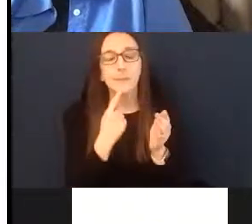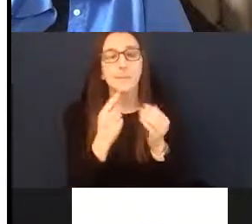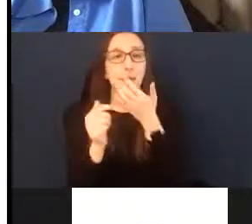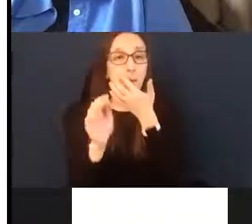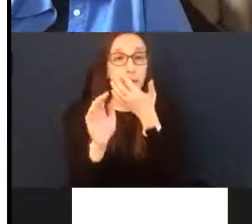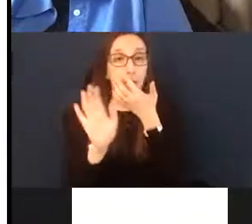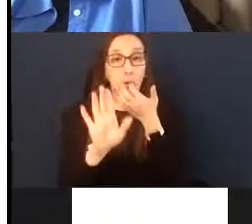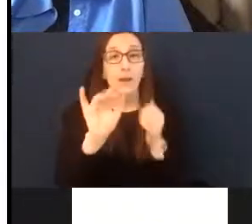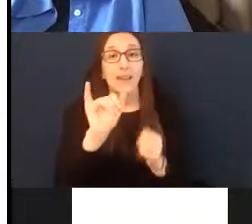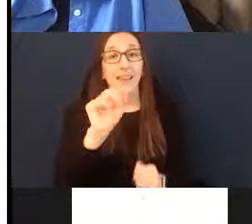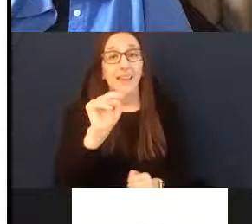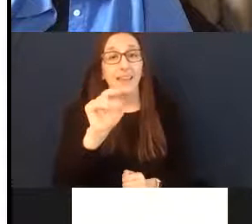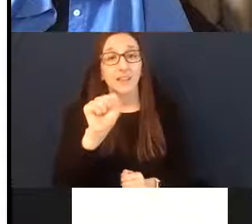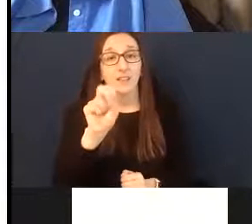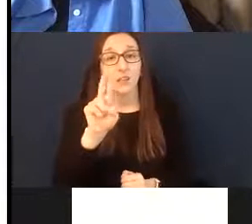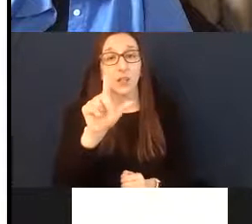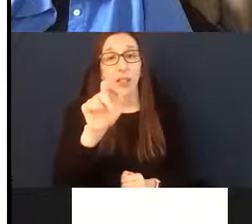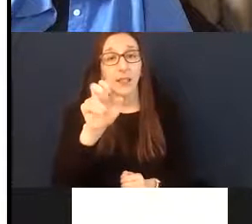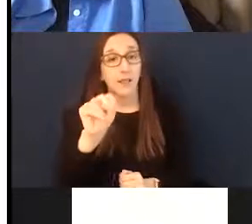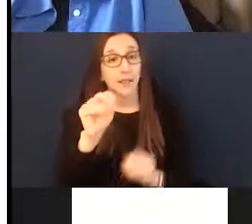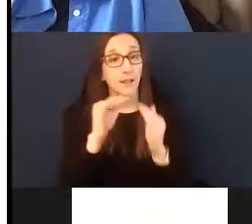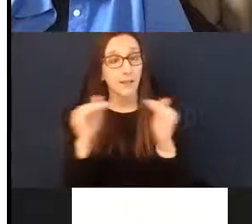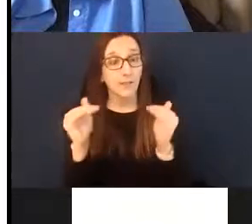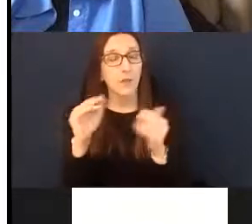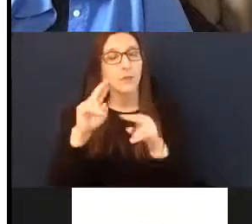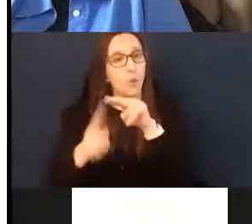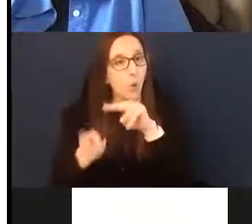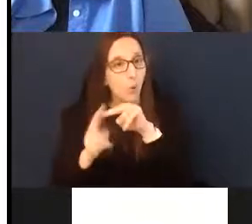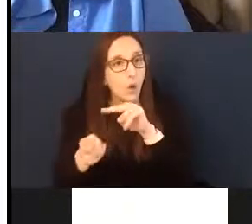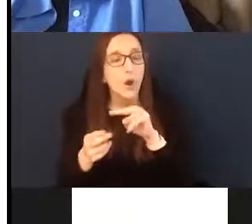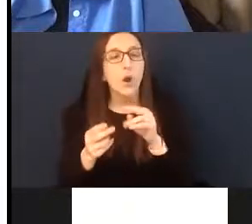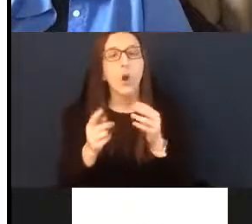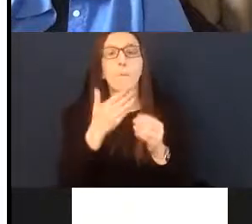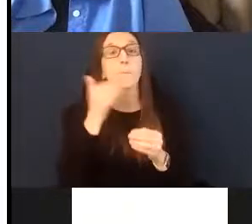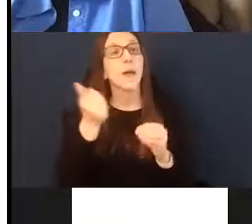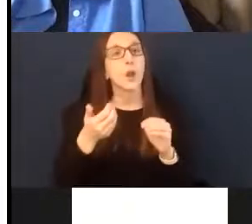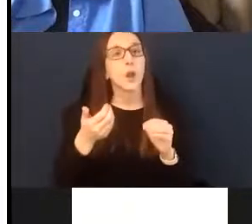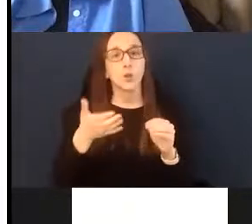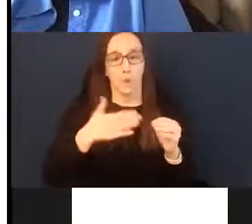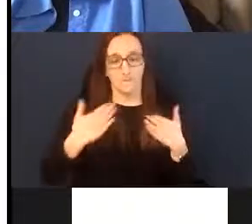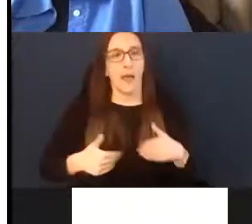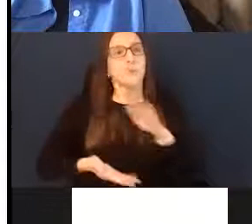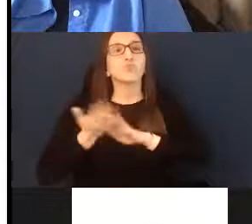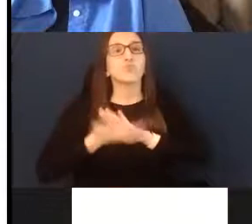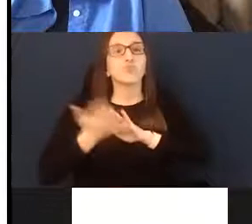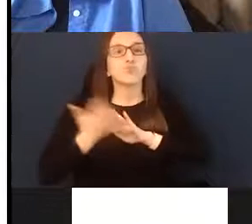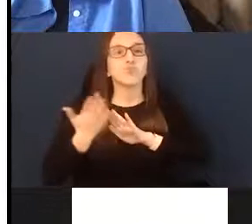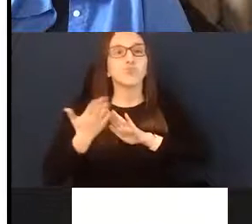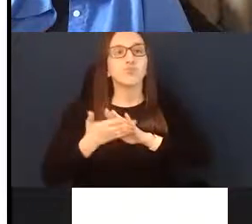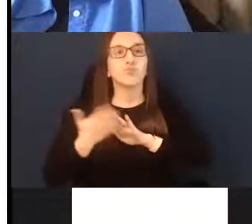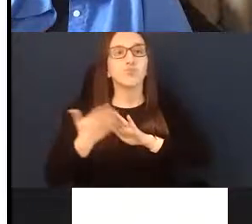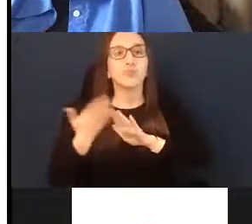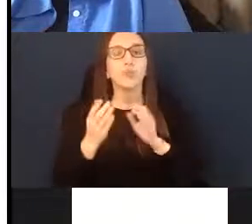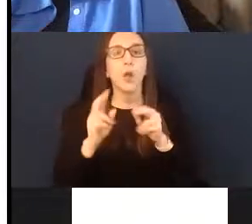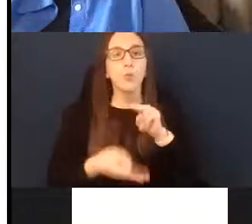it decreases your insulin levels, it has metabolic improvements, so that means that you're burning more energy quicker to help you